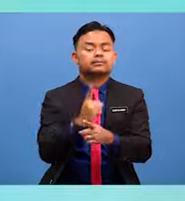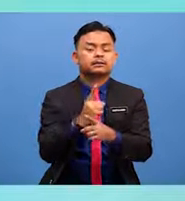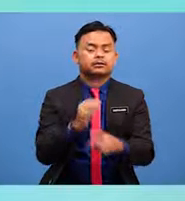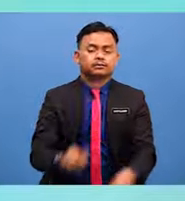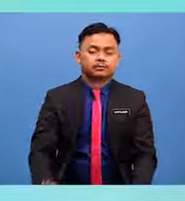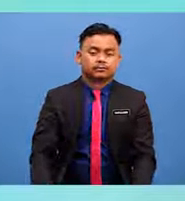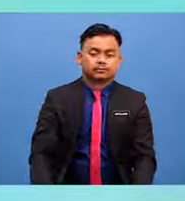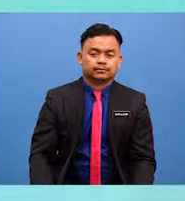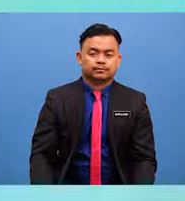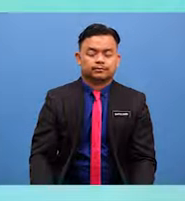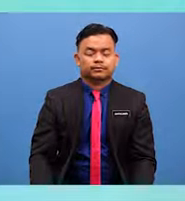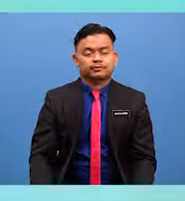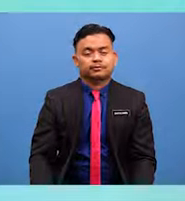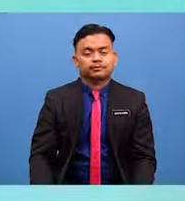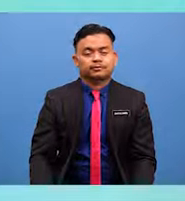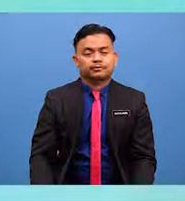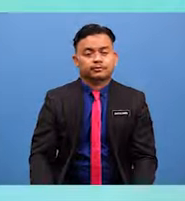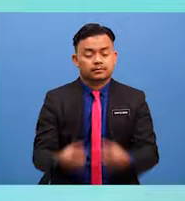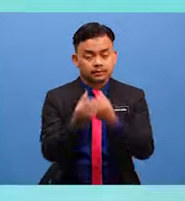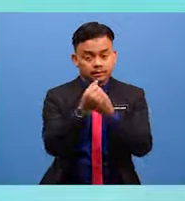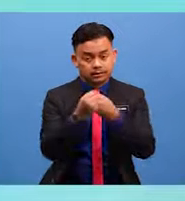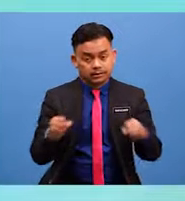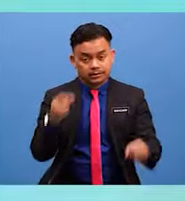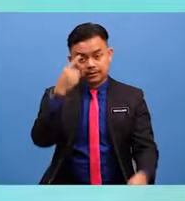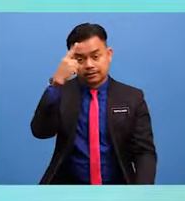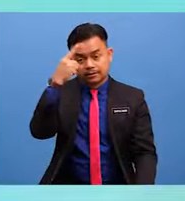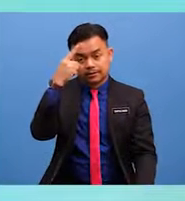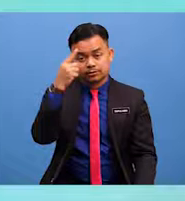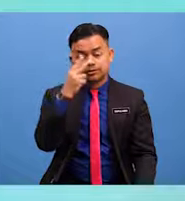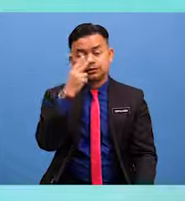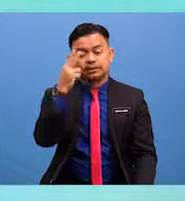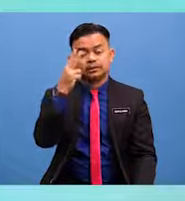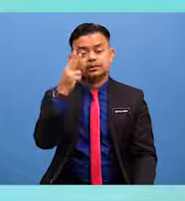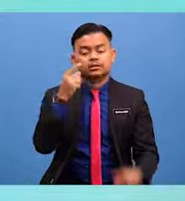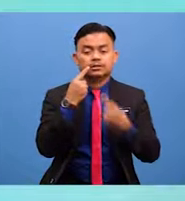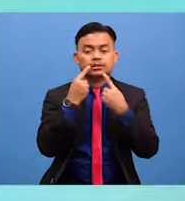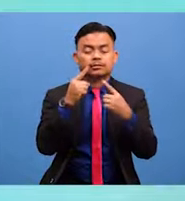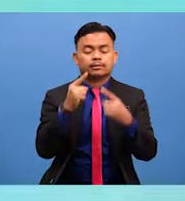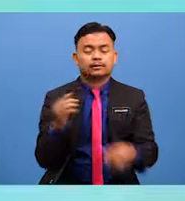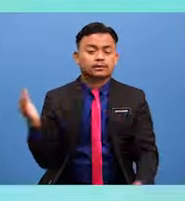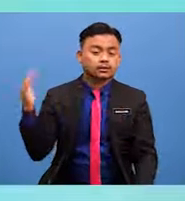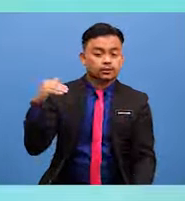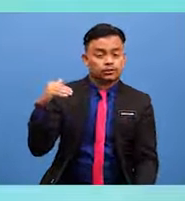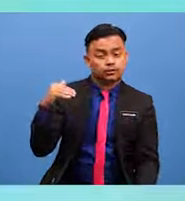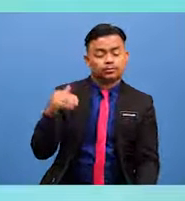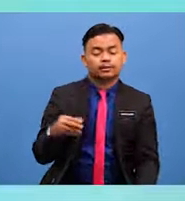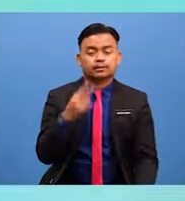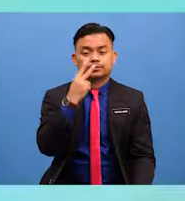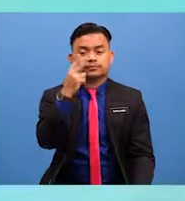paragraph. Are you ready to check the answers? Let's find out.